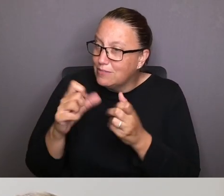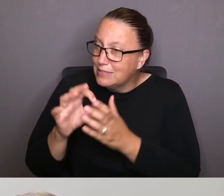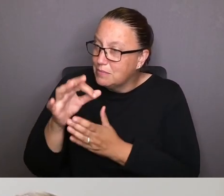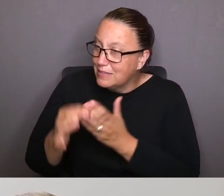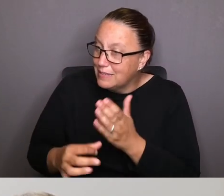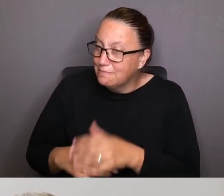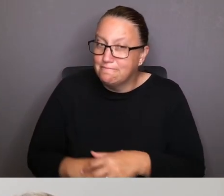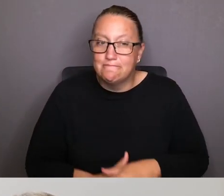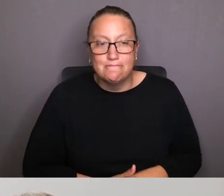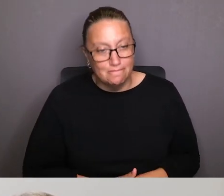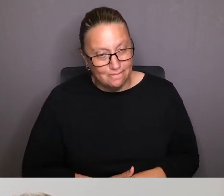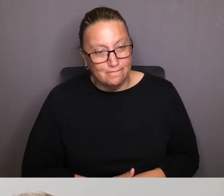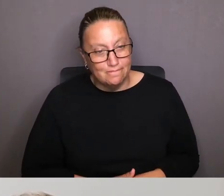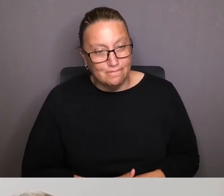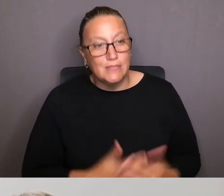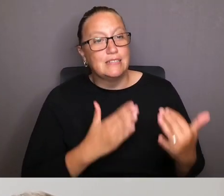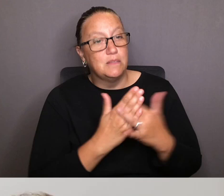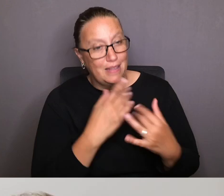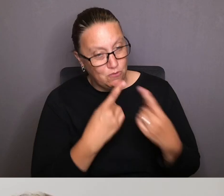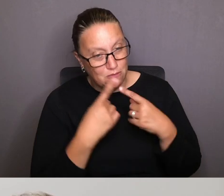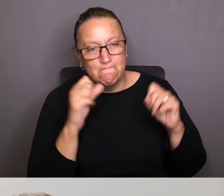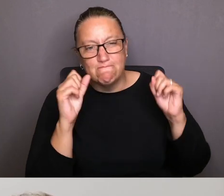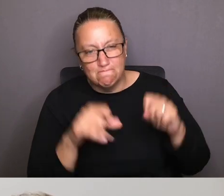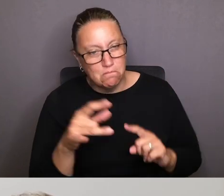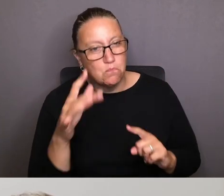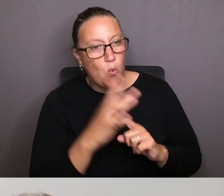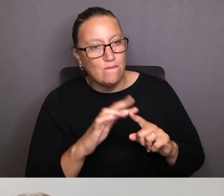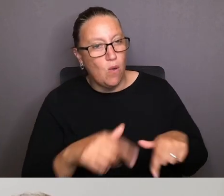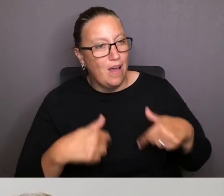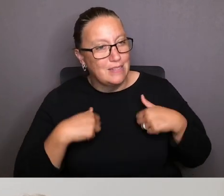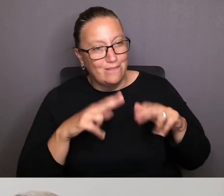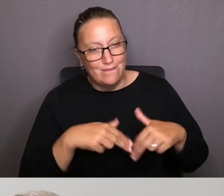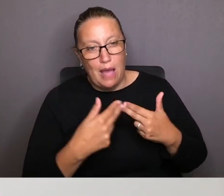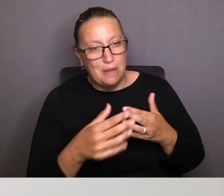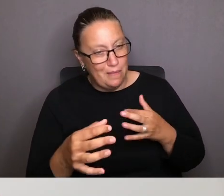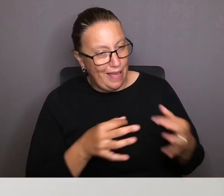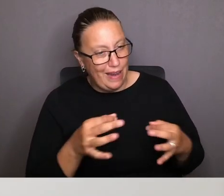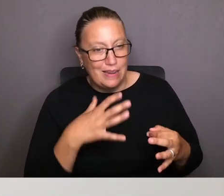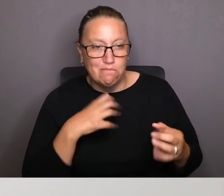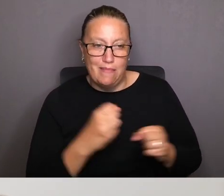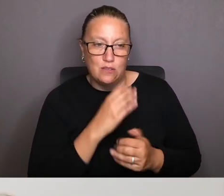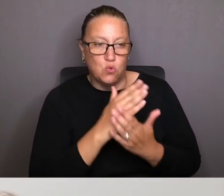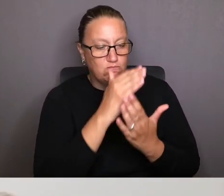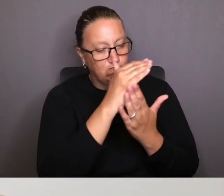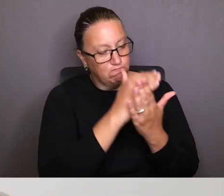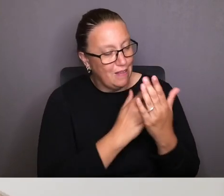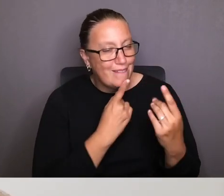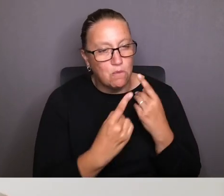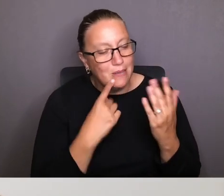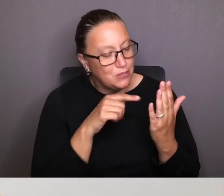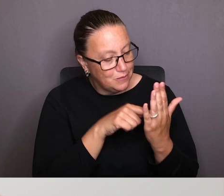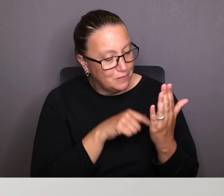Heather, is Family Planning Australia's information accessible for people with disability? So as far as accessible information